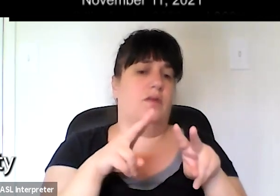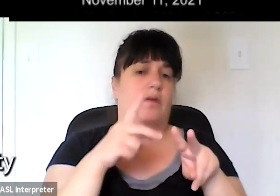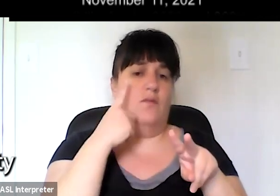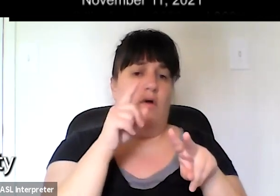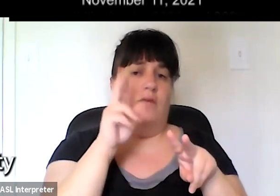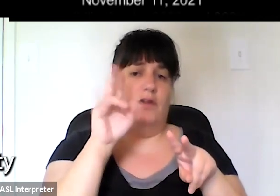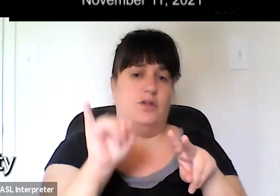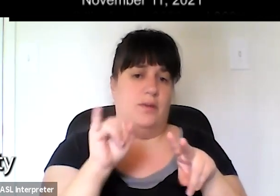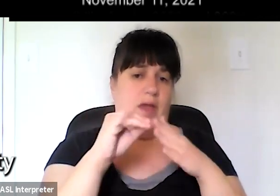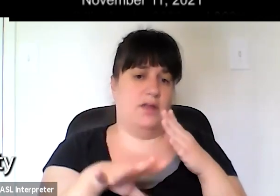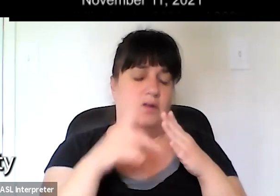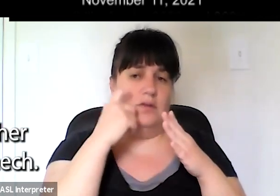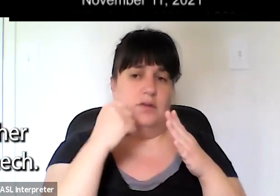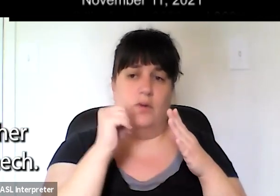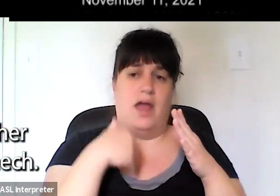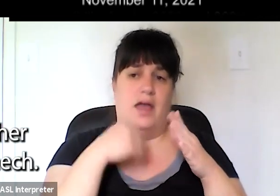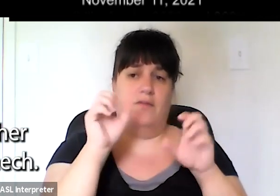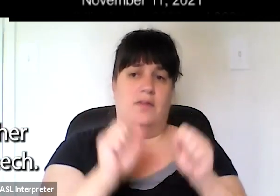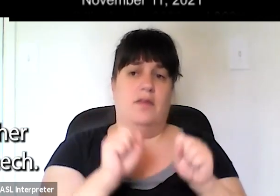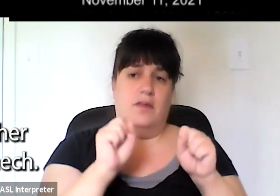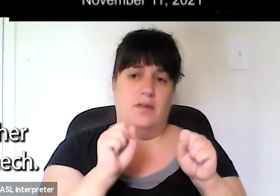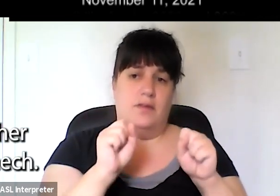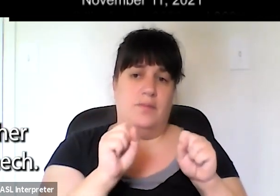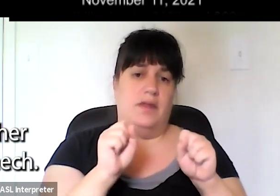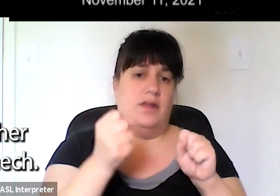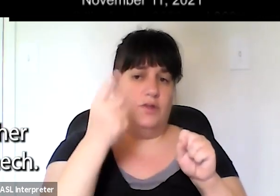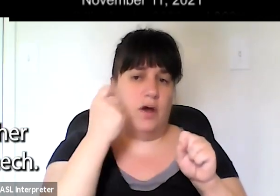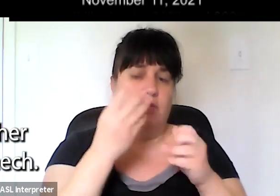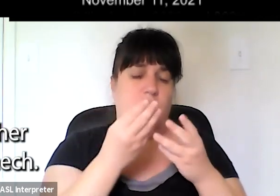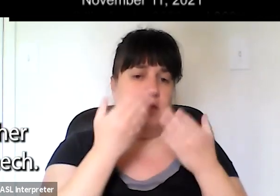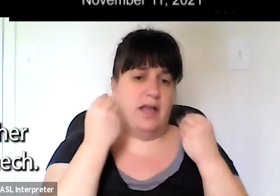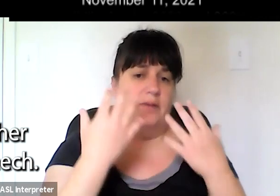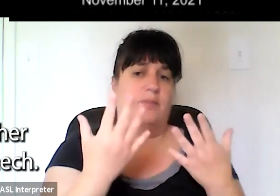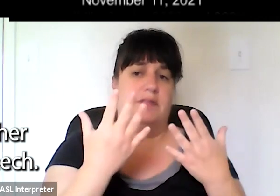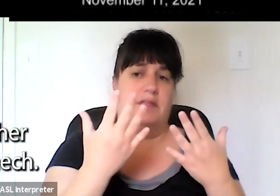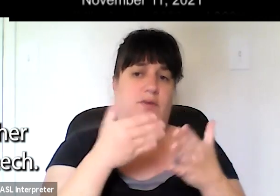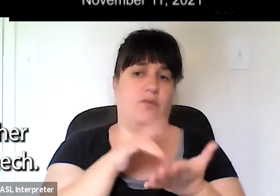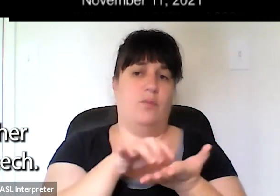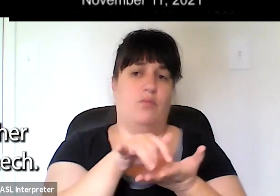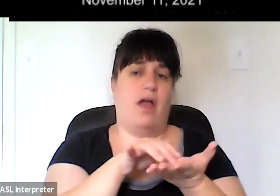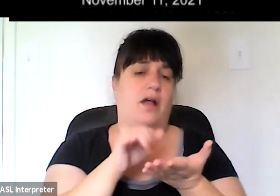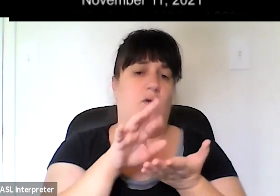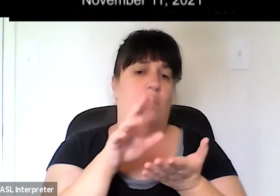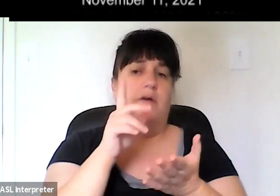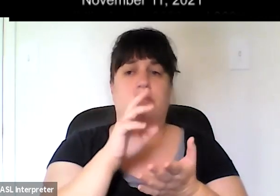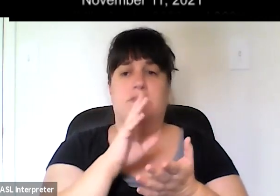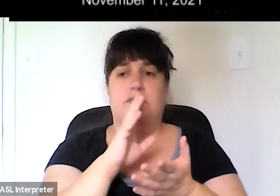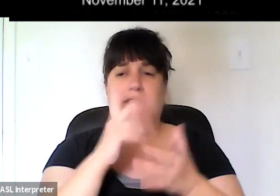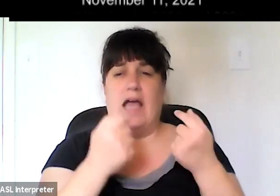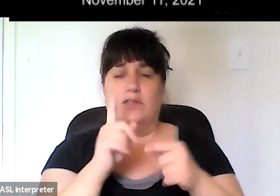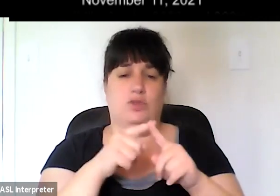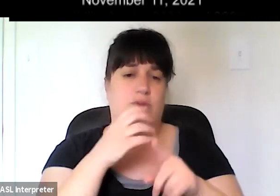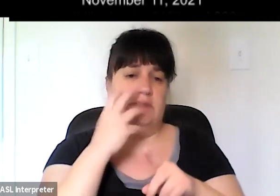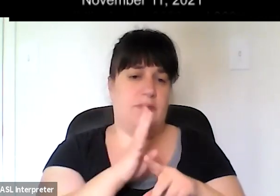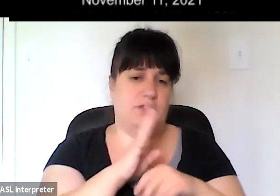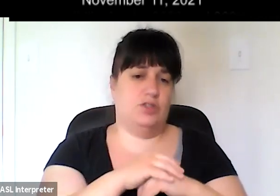because they do not have the ability to comprehend those materials either through Braille or OCR or text-to-speech. These kind of